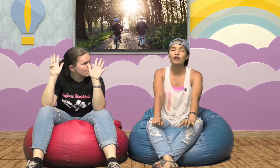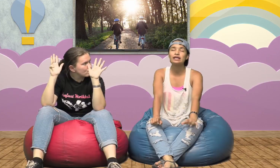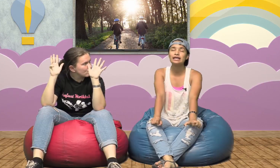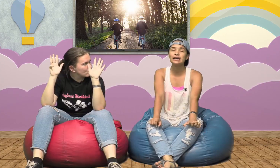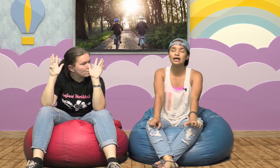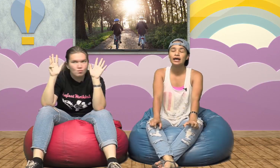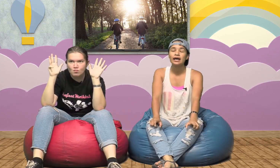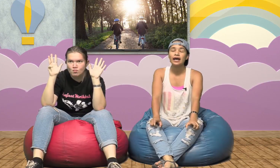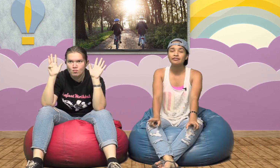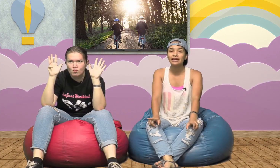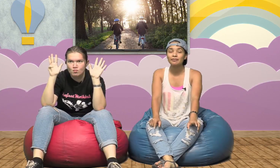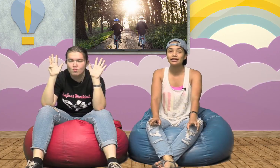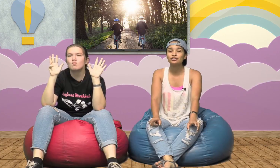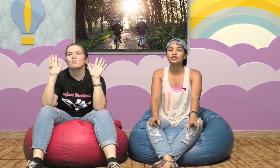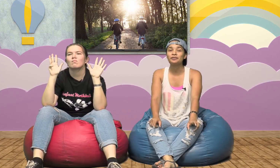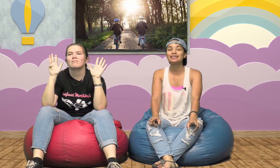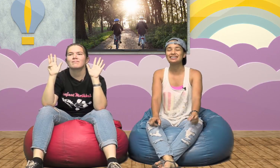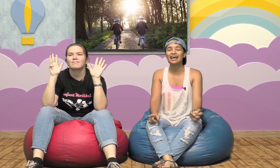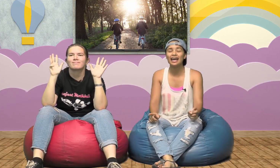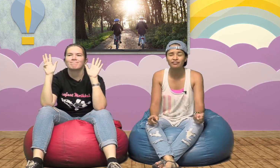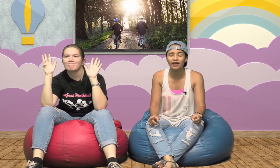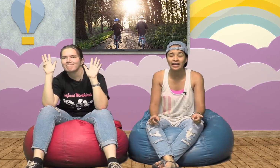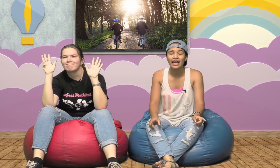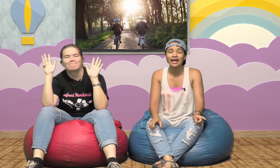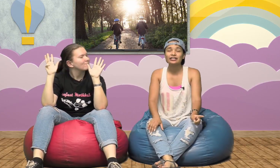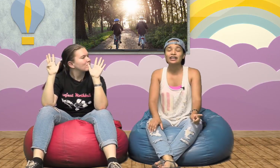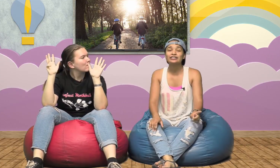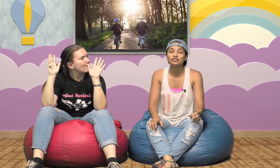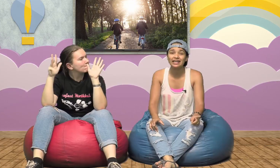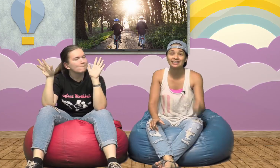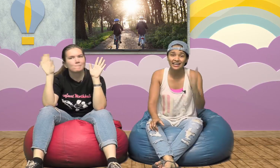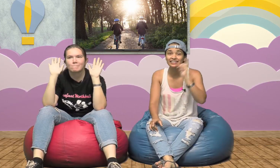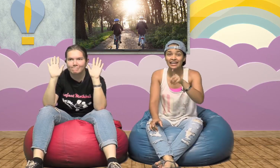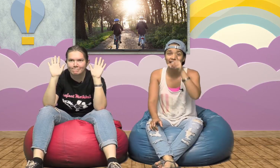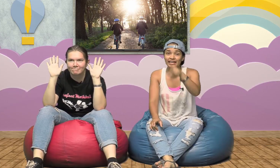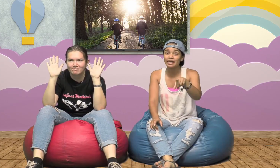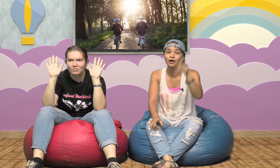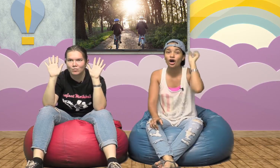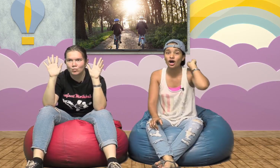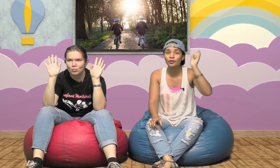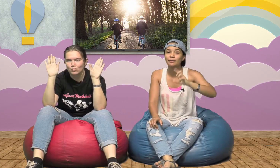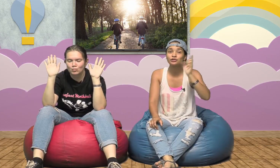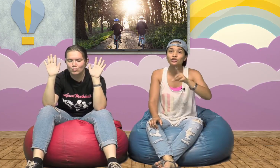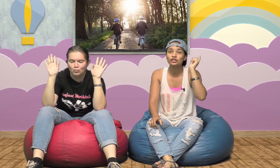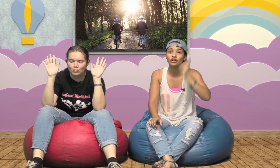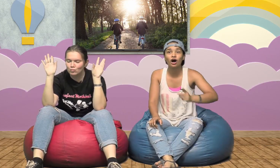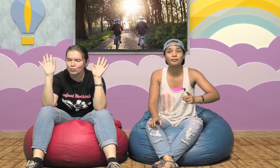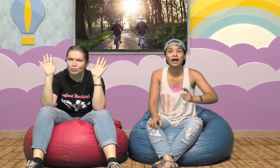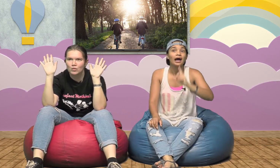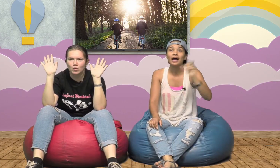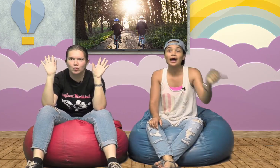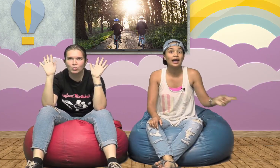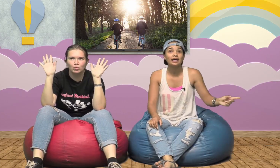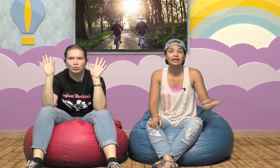the morning. Every day, Monday, Tuesday, Wednesday, Thursday, and Friday. And then you guys can also catch us at 10 a.m. on